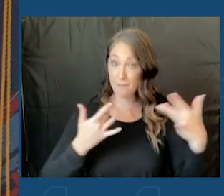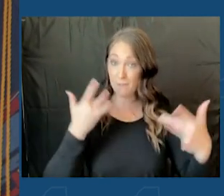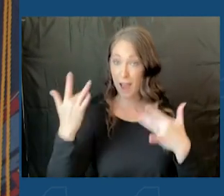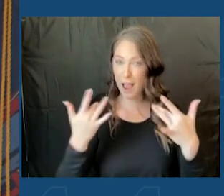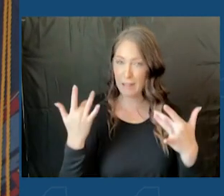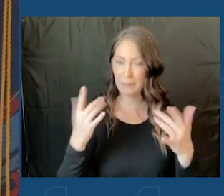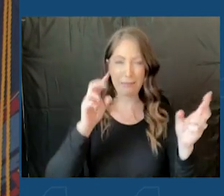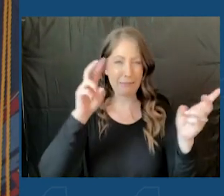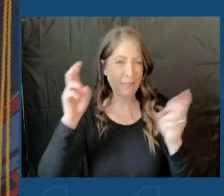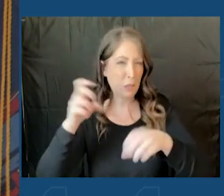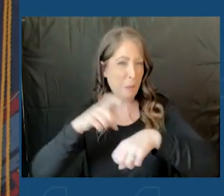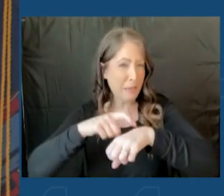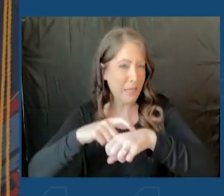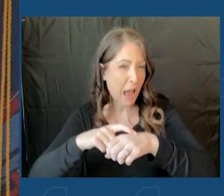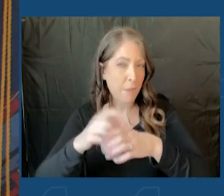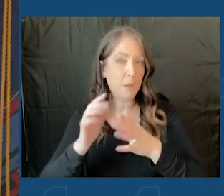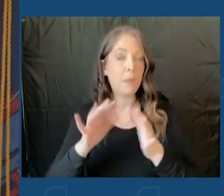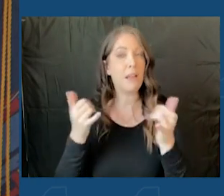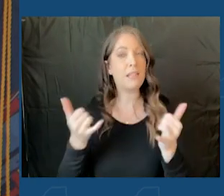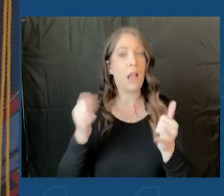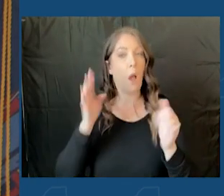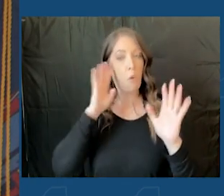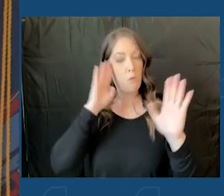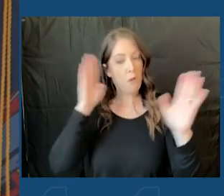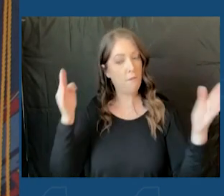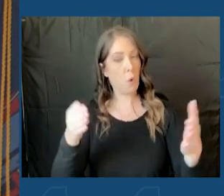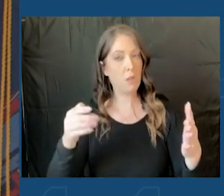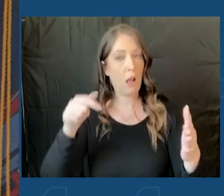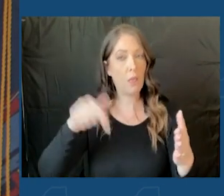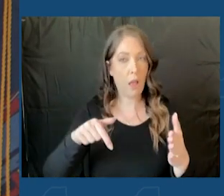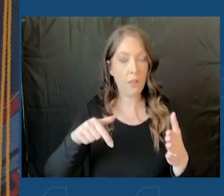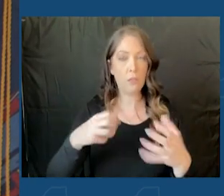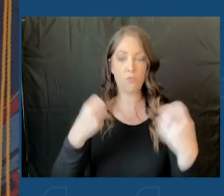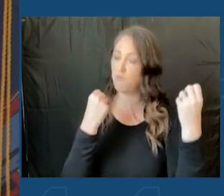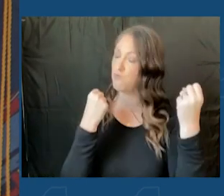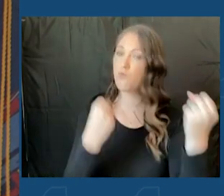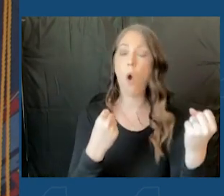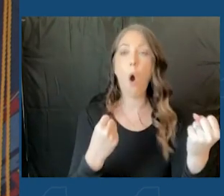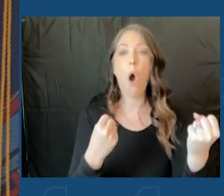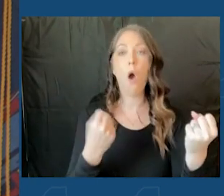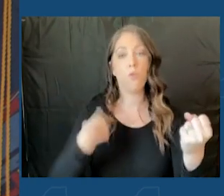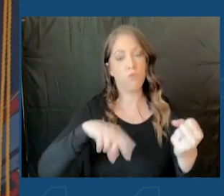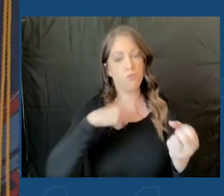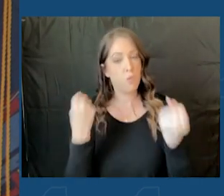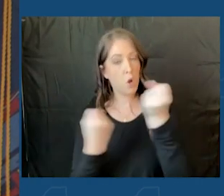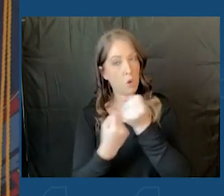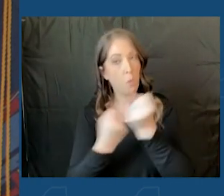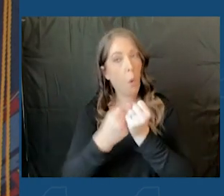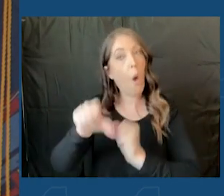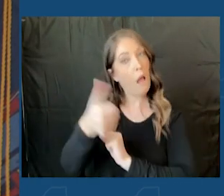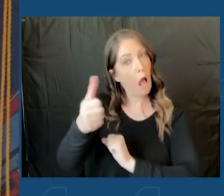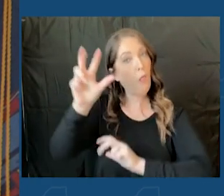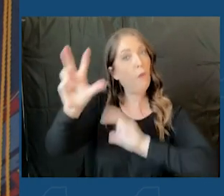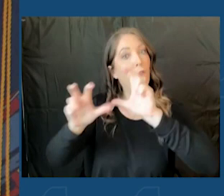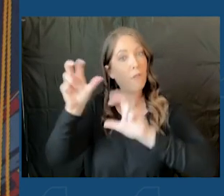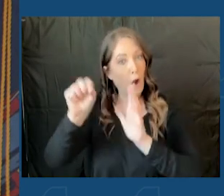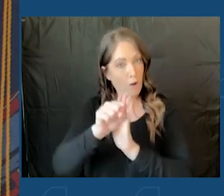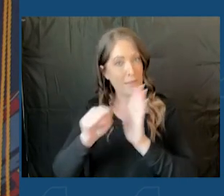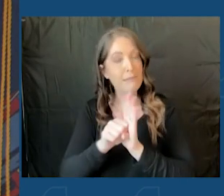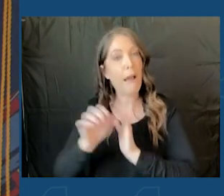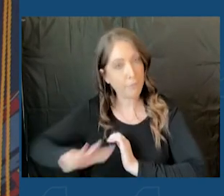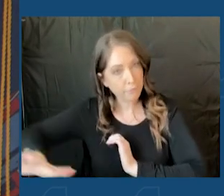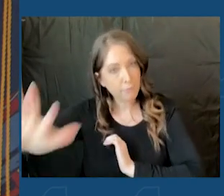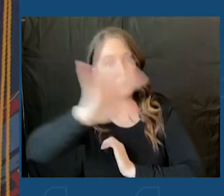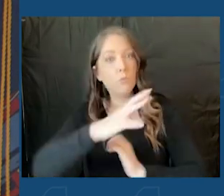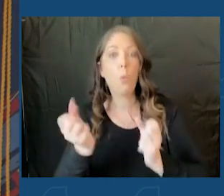timing before, but we're here focused on making sure this is strong. We also support our other fairs throughout the state. We want to have them strong and